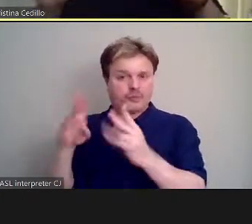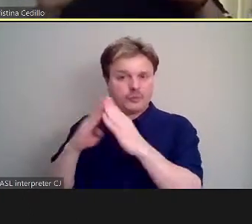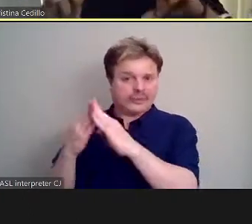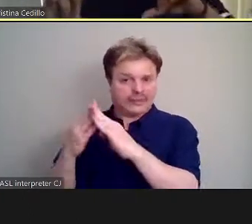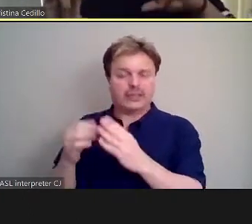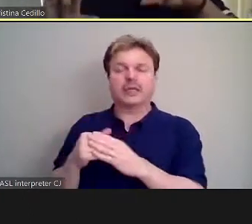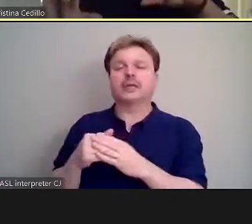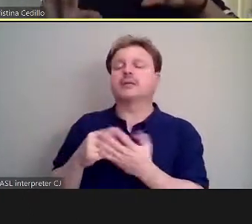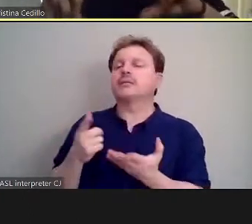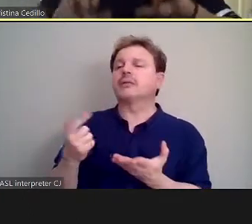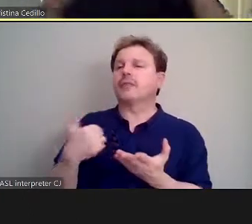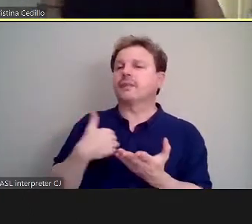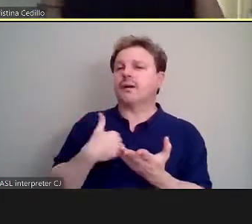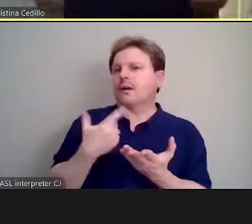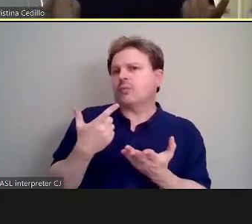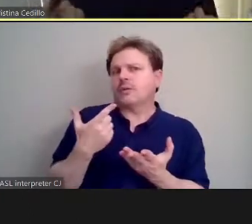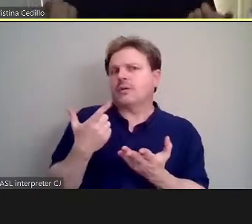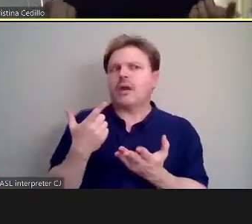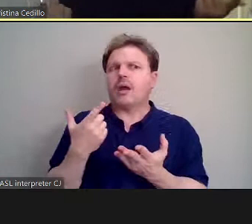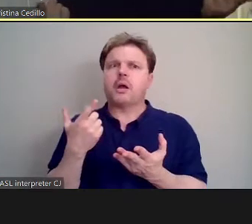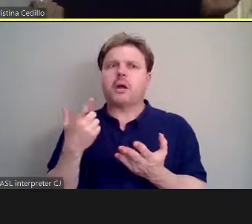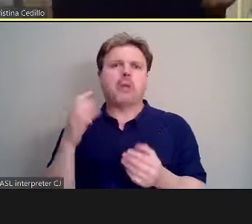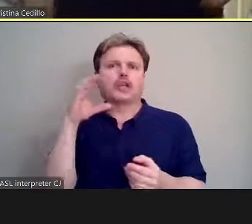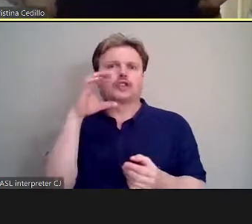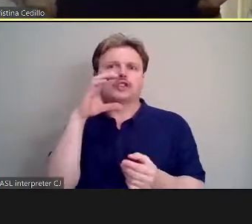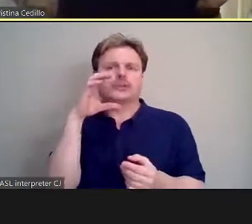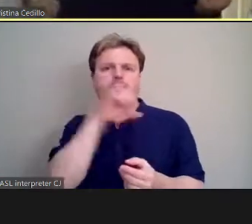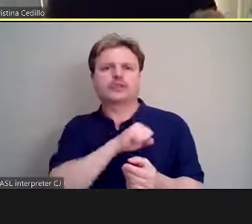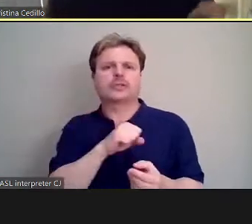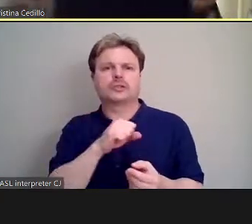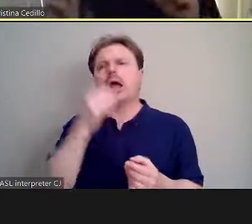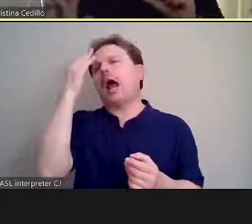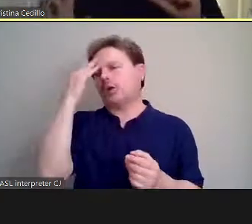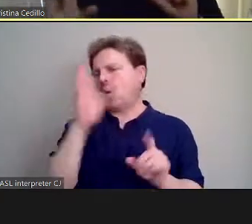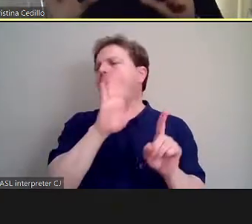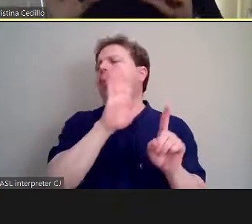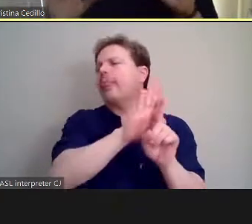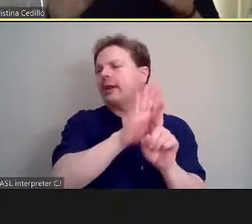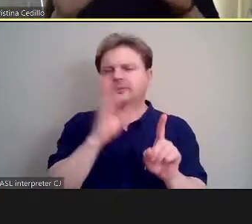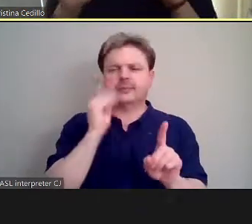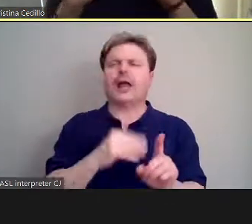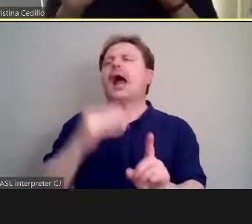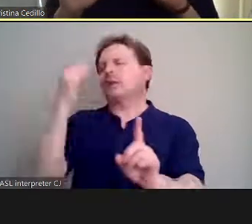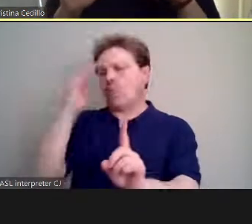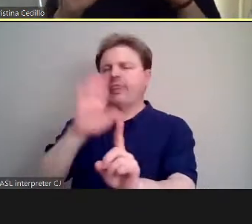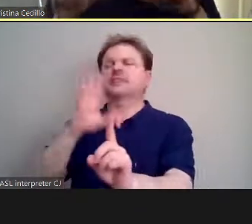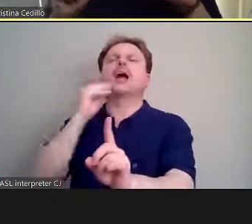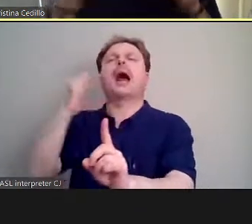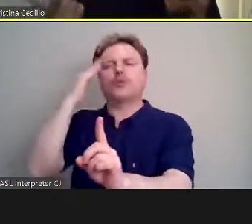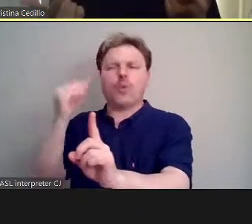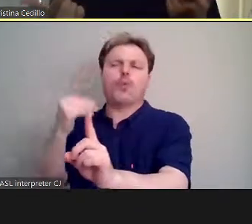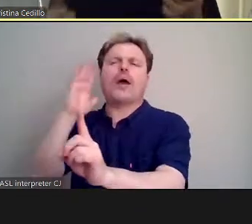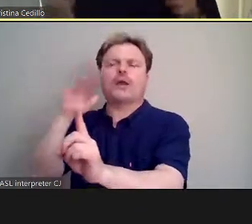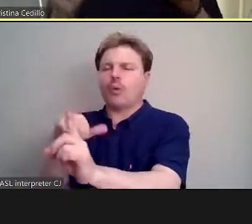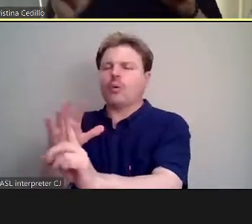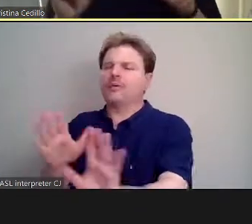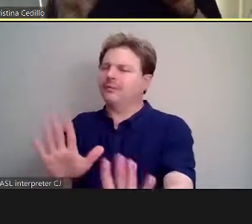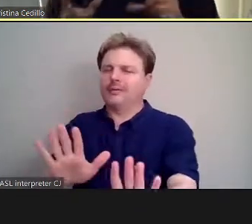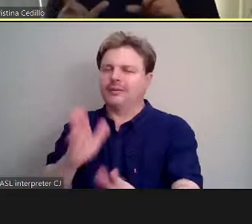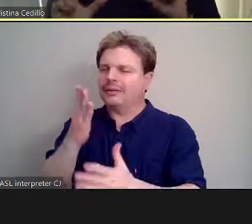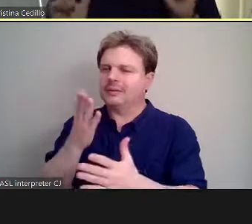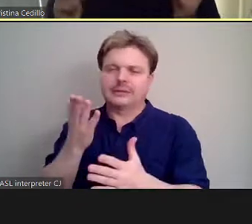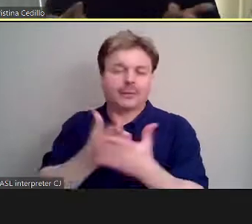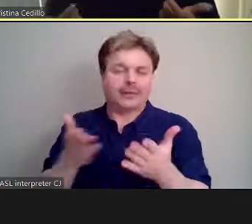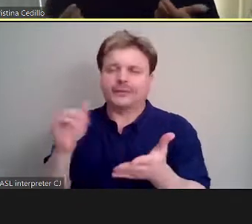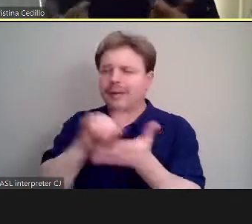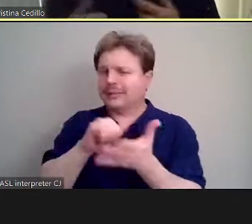assumptions about people's experiences. Because there are some things that we can never know, and sometimes